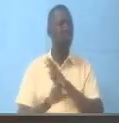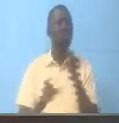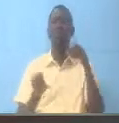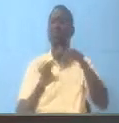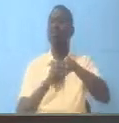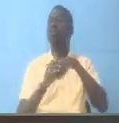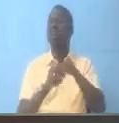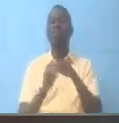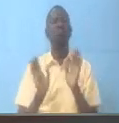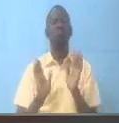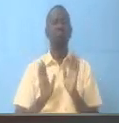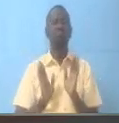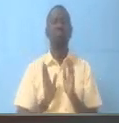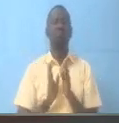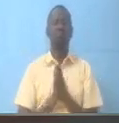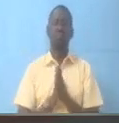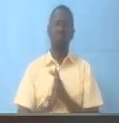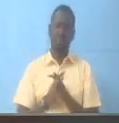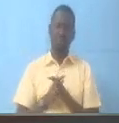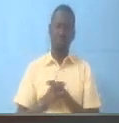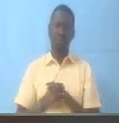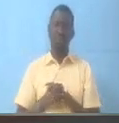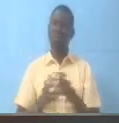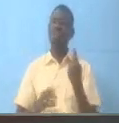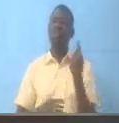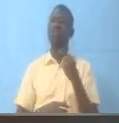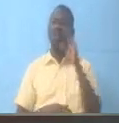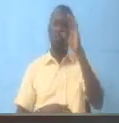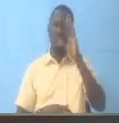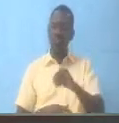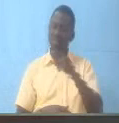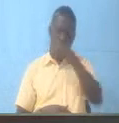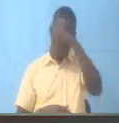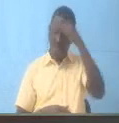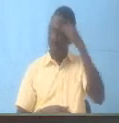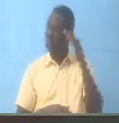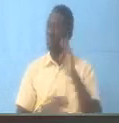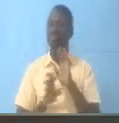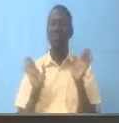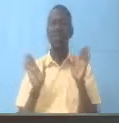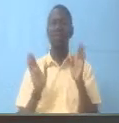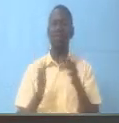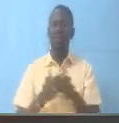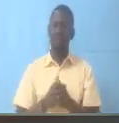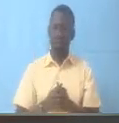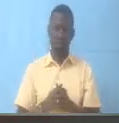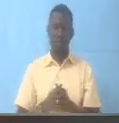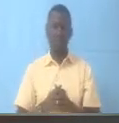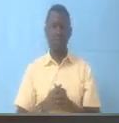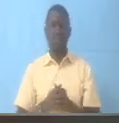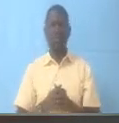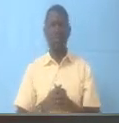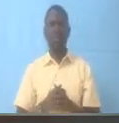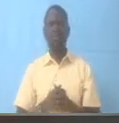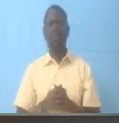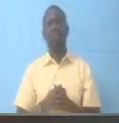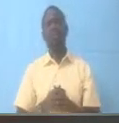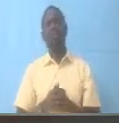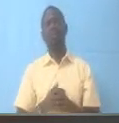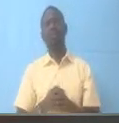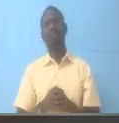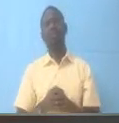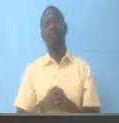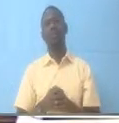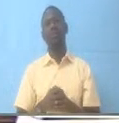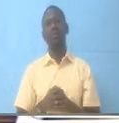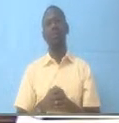du daan mën a nekk nag ndax jamono boobu rek ci maqaama moomu doo si daan àgg ndax maa ngi doon jubal bopp rek li nga xam ne mu ngi aju ci suma wàlli